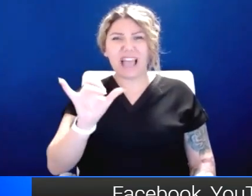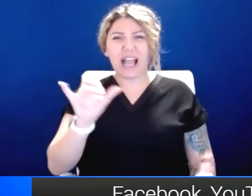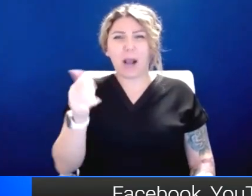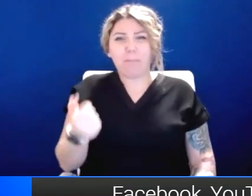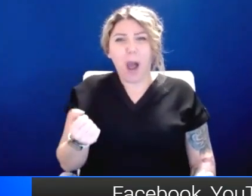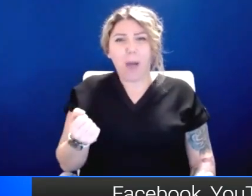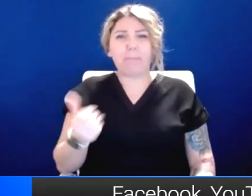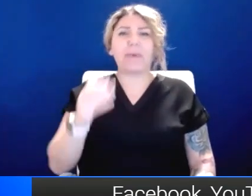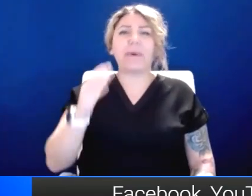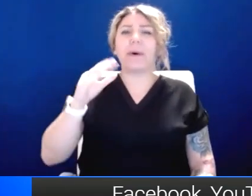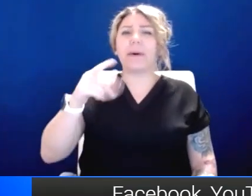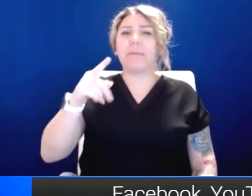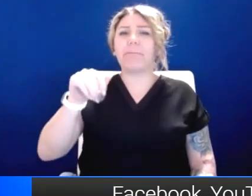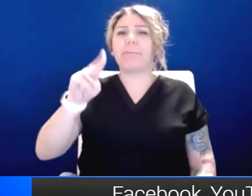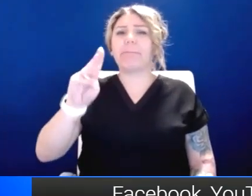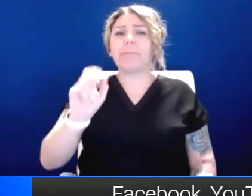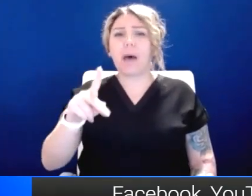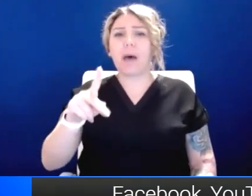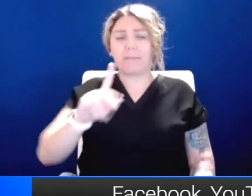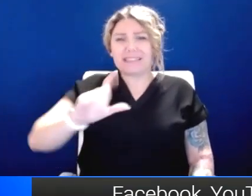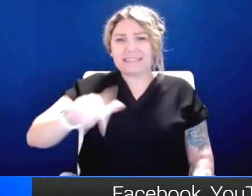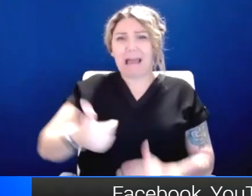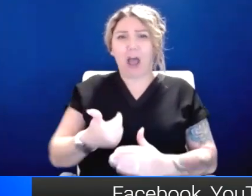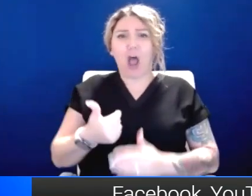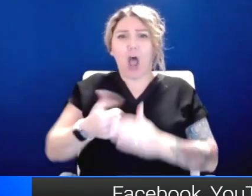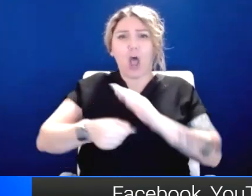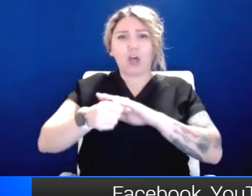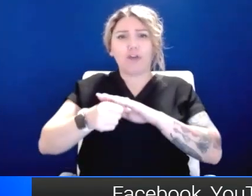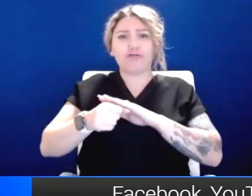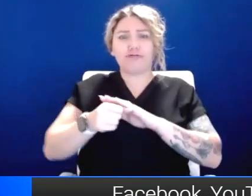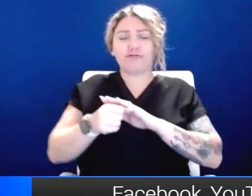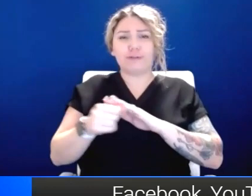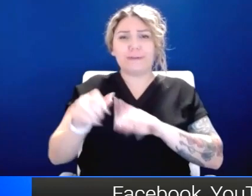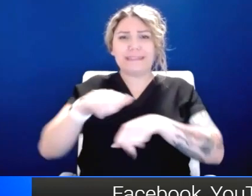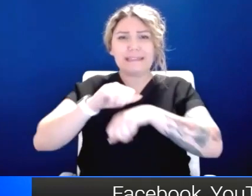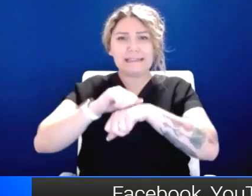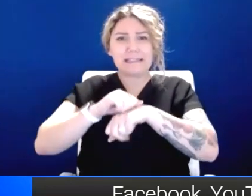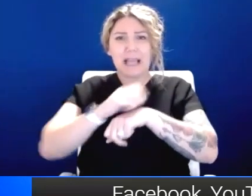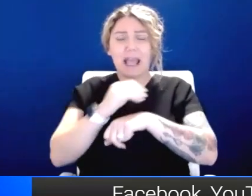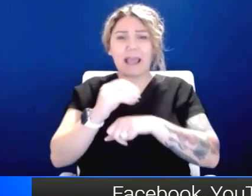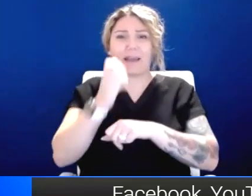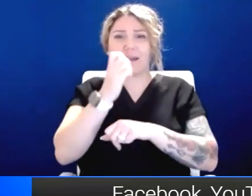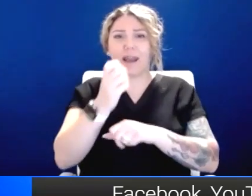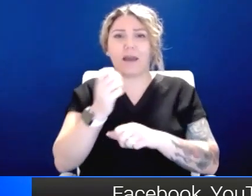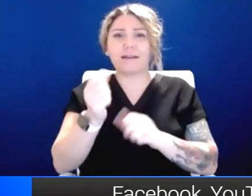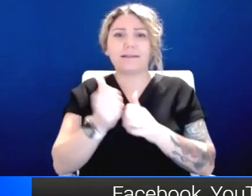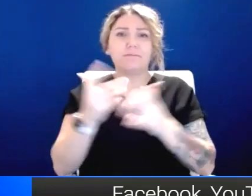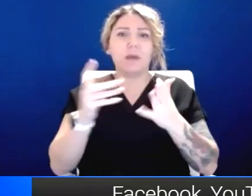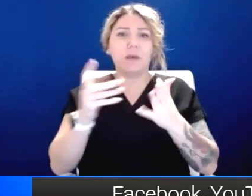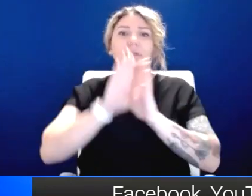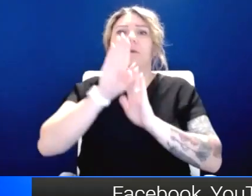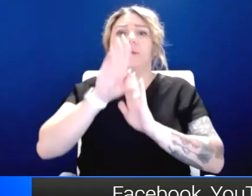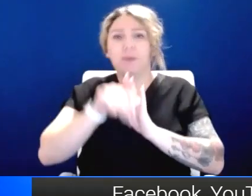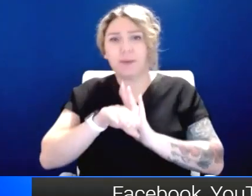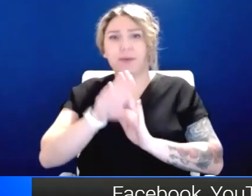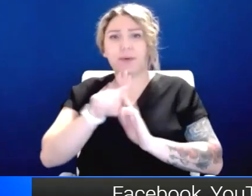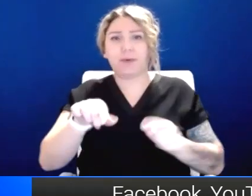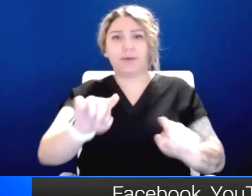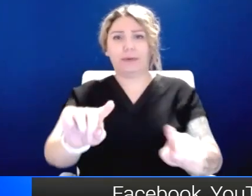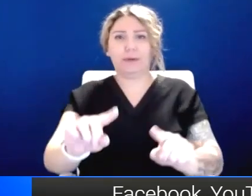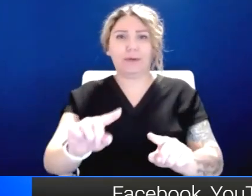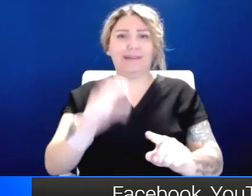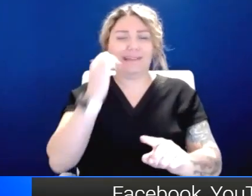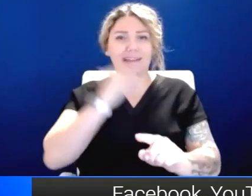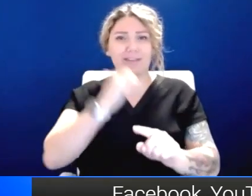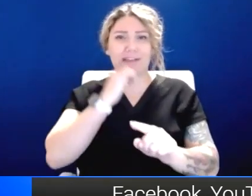drug continuously under the skin and hopefully have the patient have less of a roller coaster during the day than some of the patients